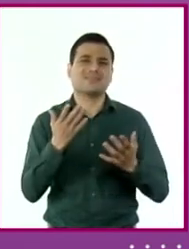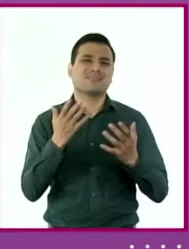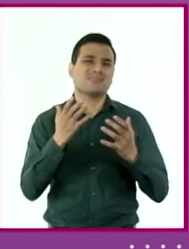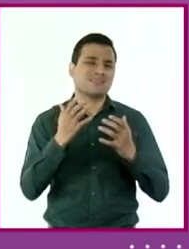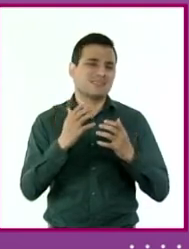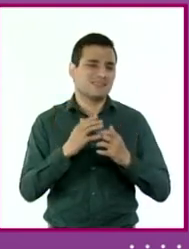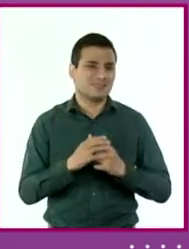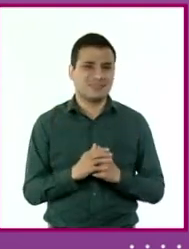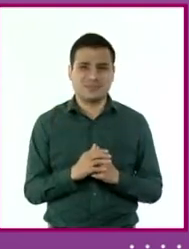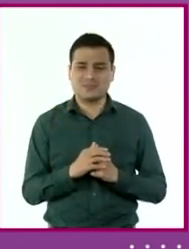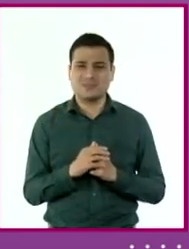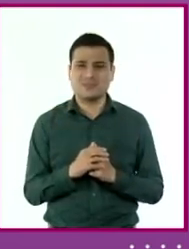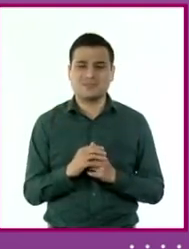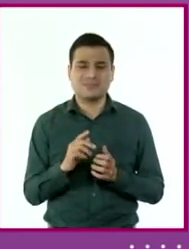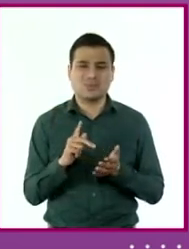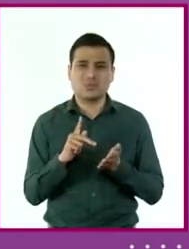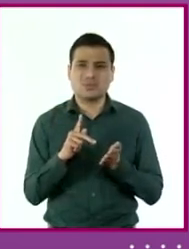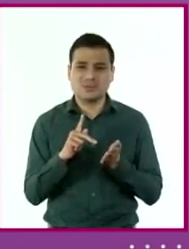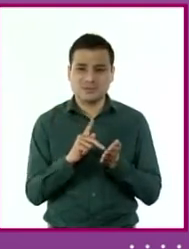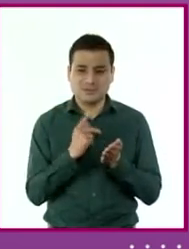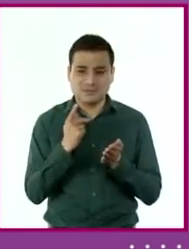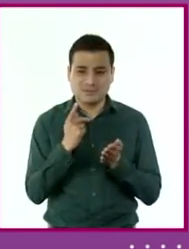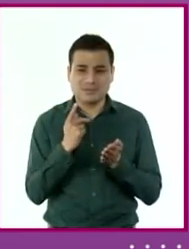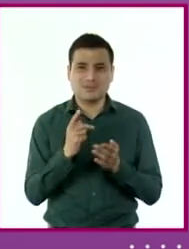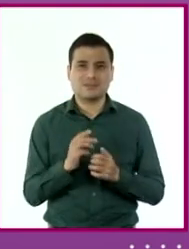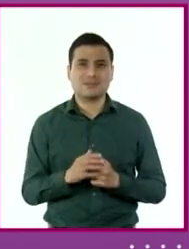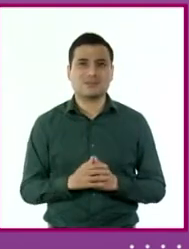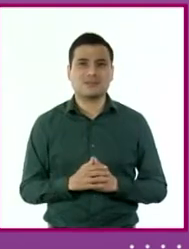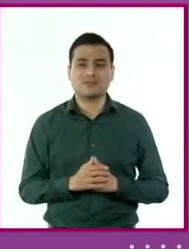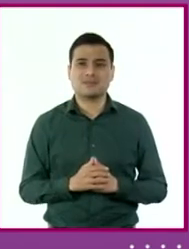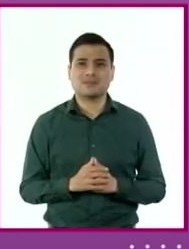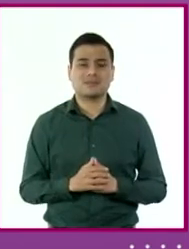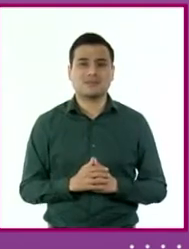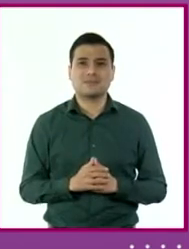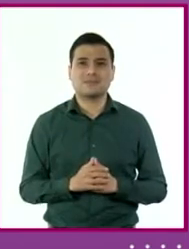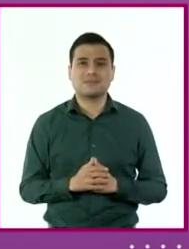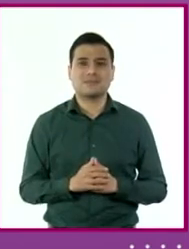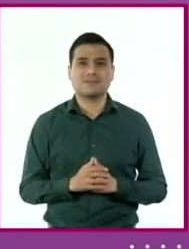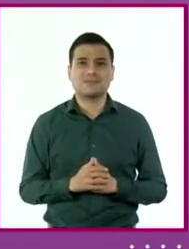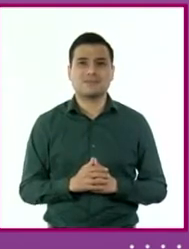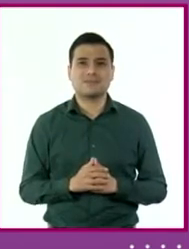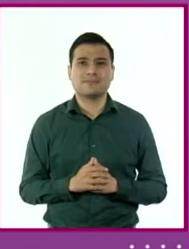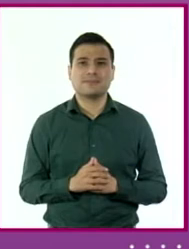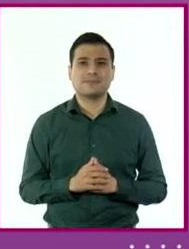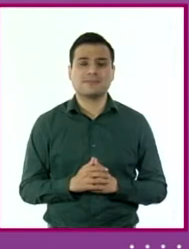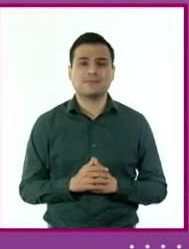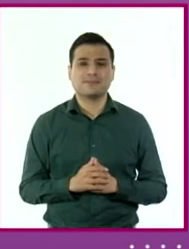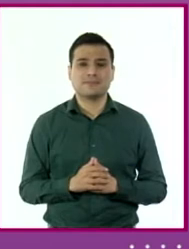¡Otro!